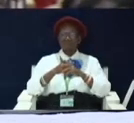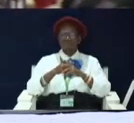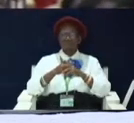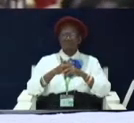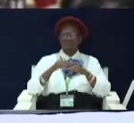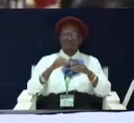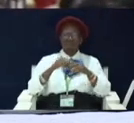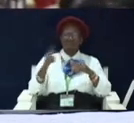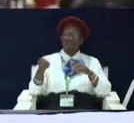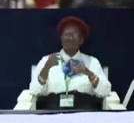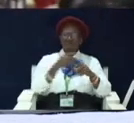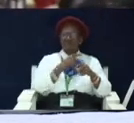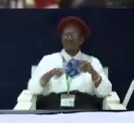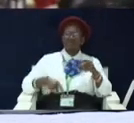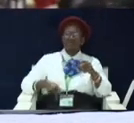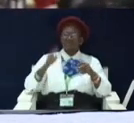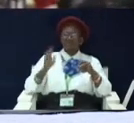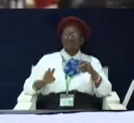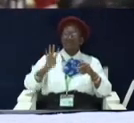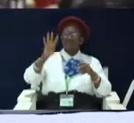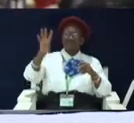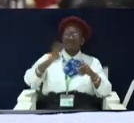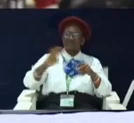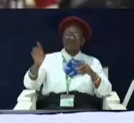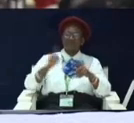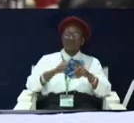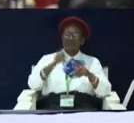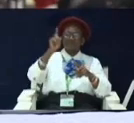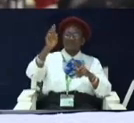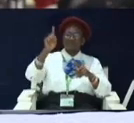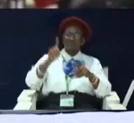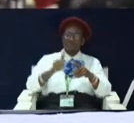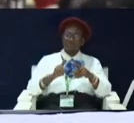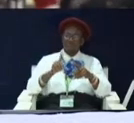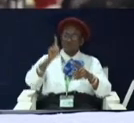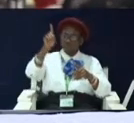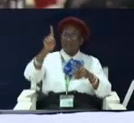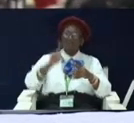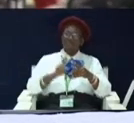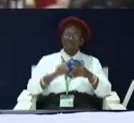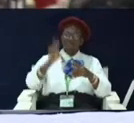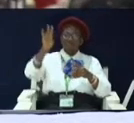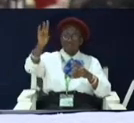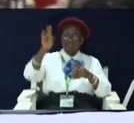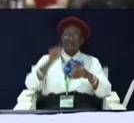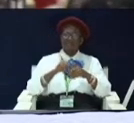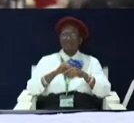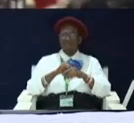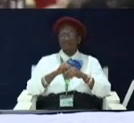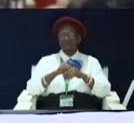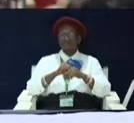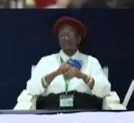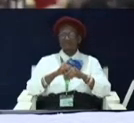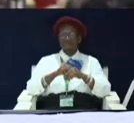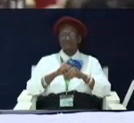2 Kings chapter 4 from verse 1 to 7.